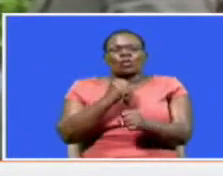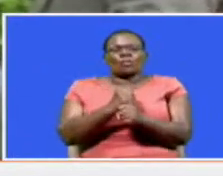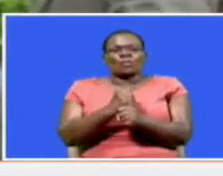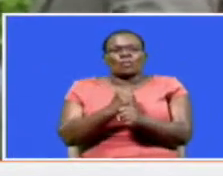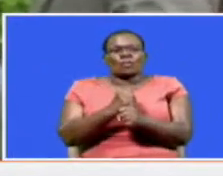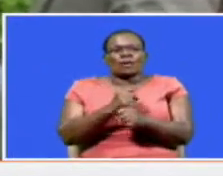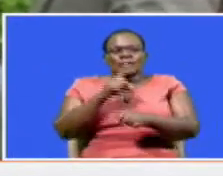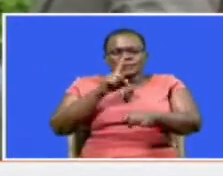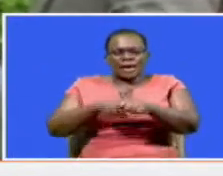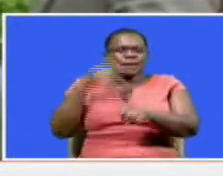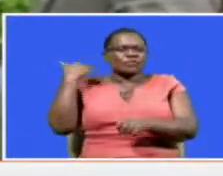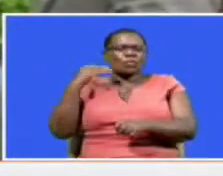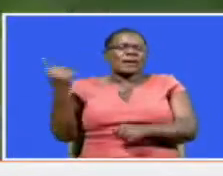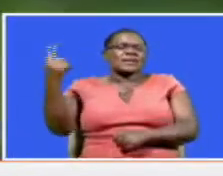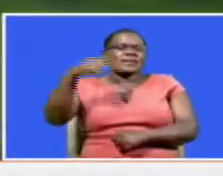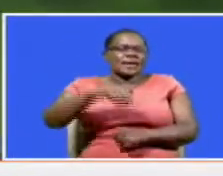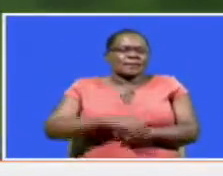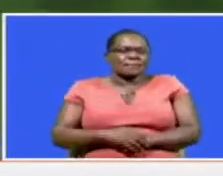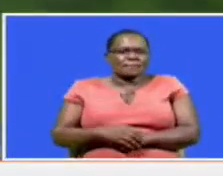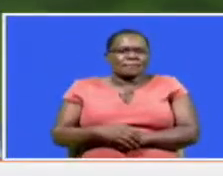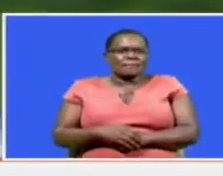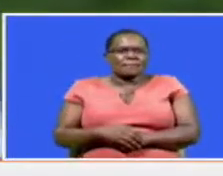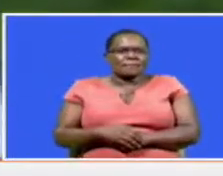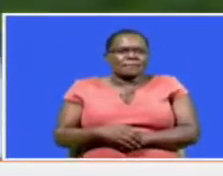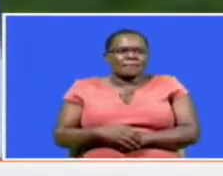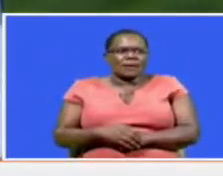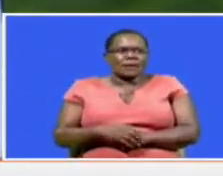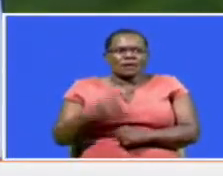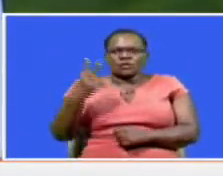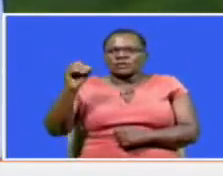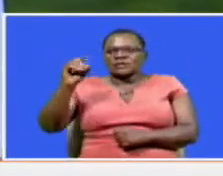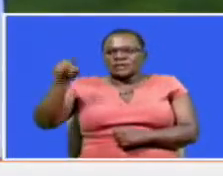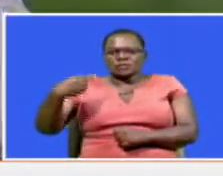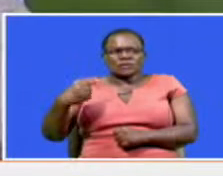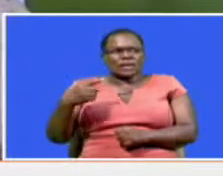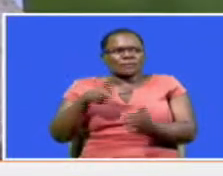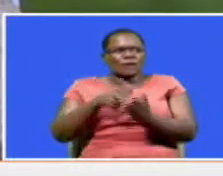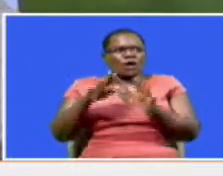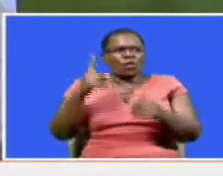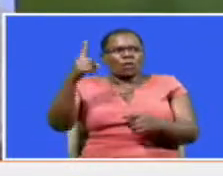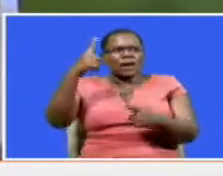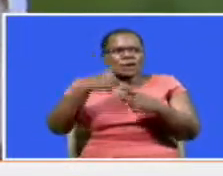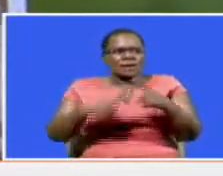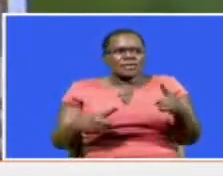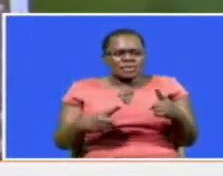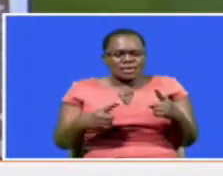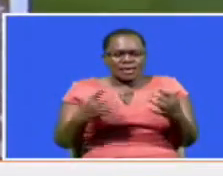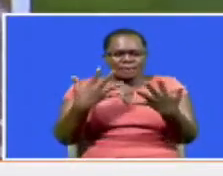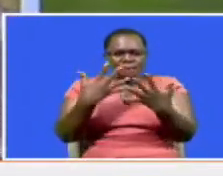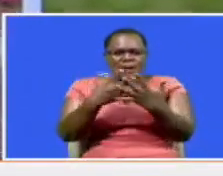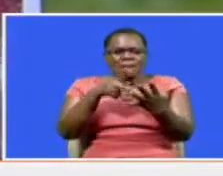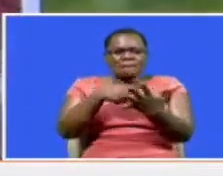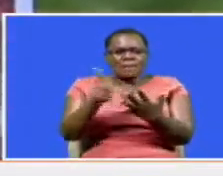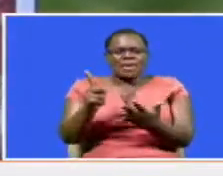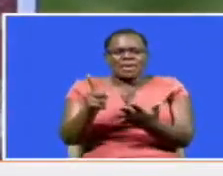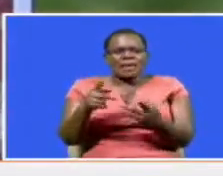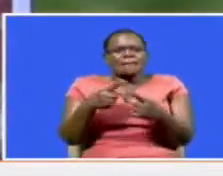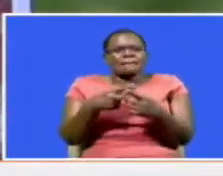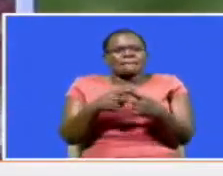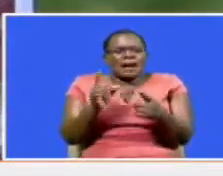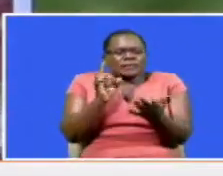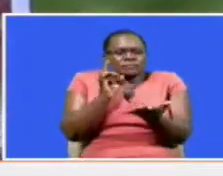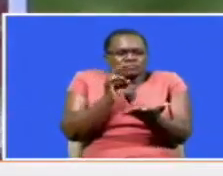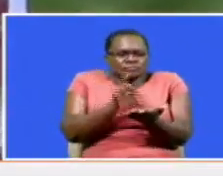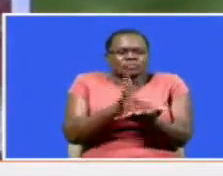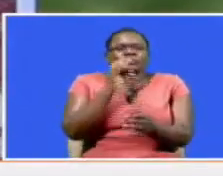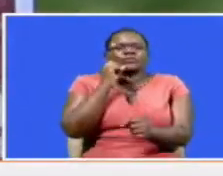work when the incident happened. They were slapped with a 20,000 shillings fine or a 1-year jail term. They paid the fine but were